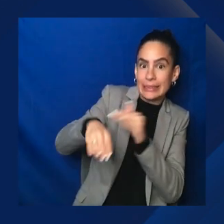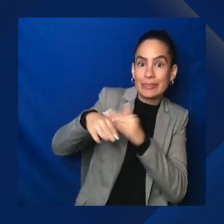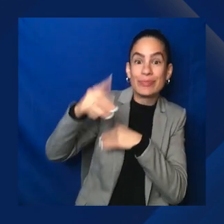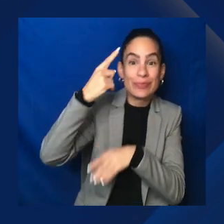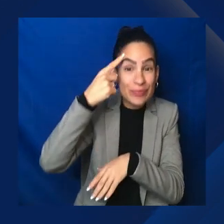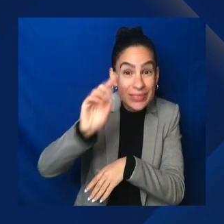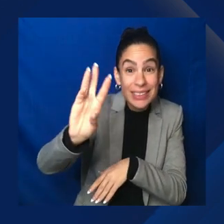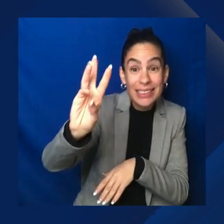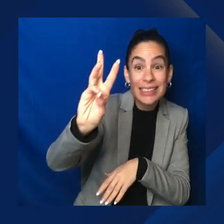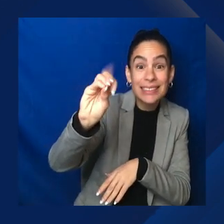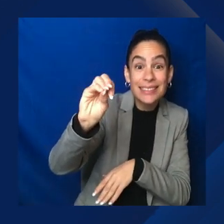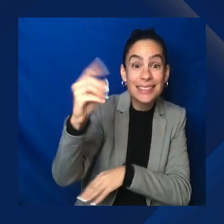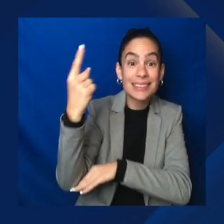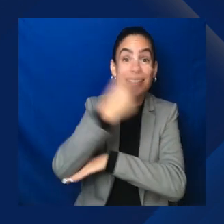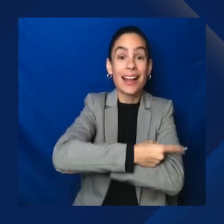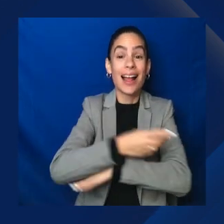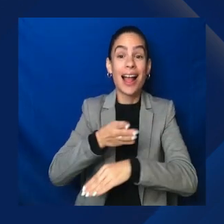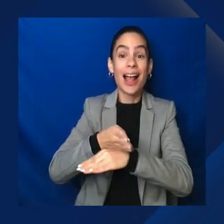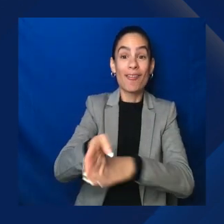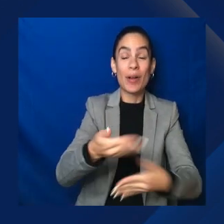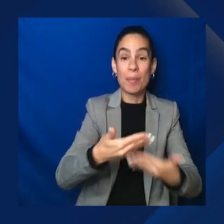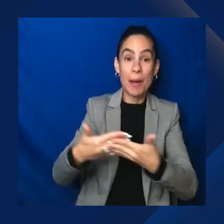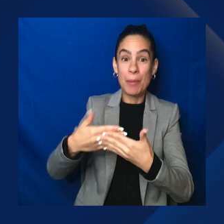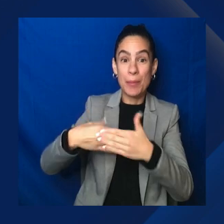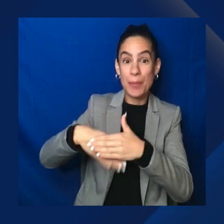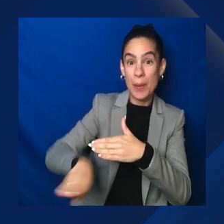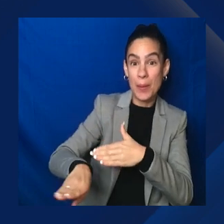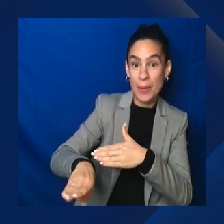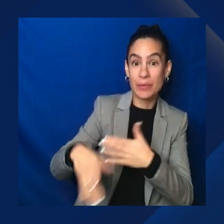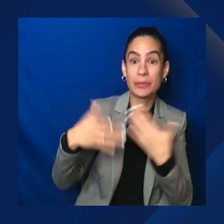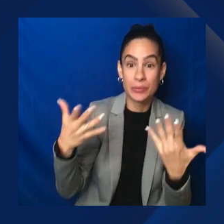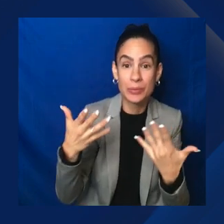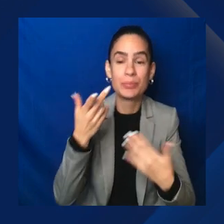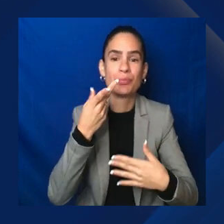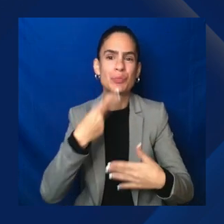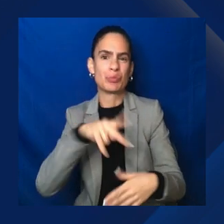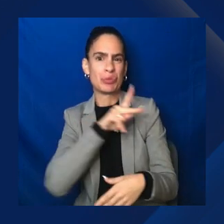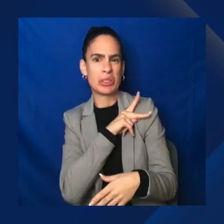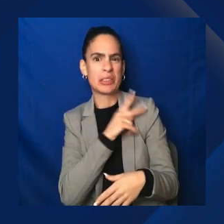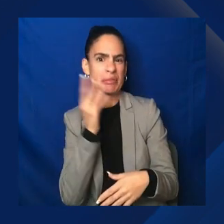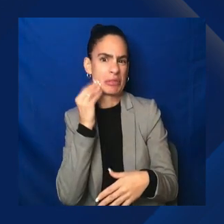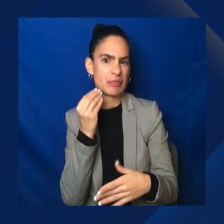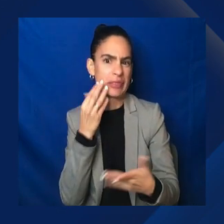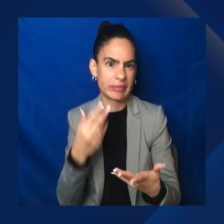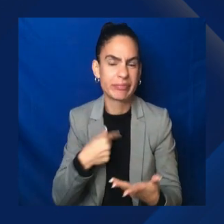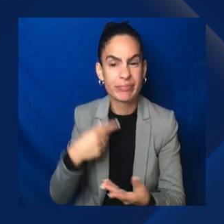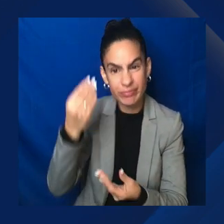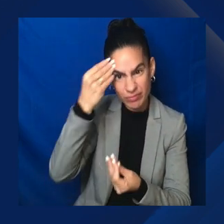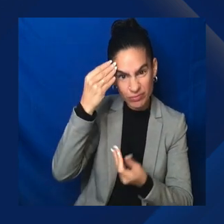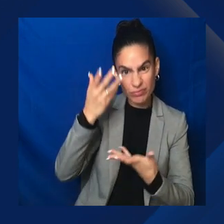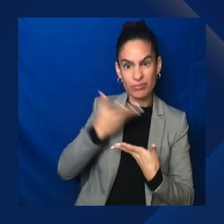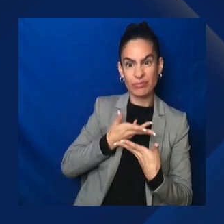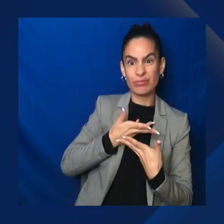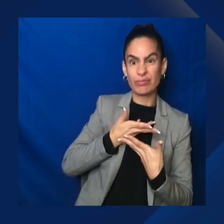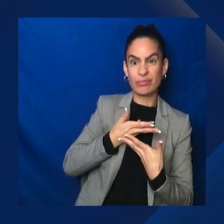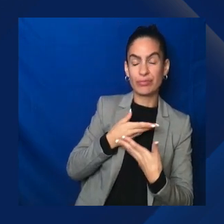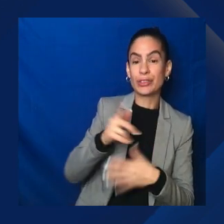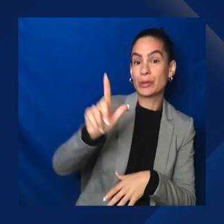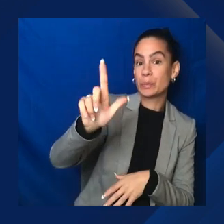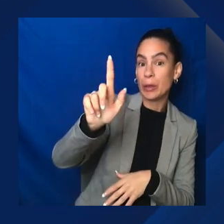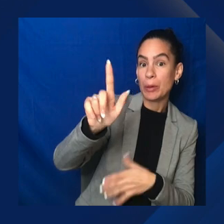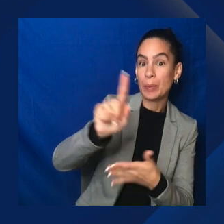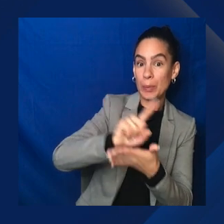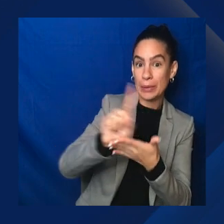So on a more personal note, I was told at 21 weeks at a normal, you know, 21 week ultrasound